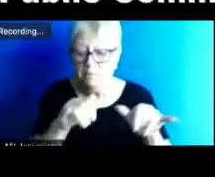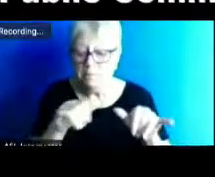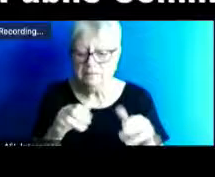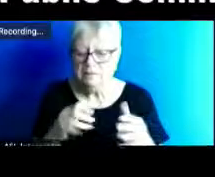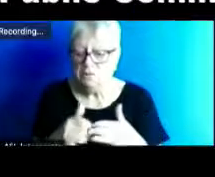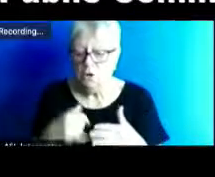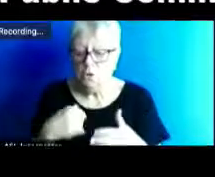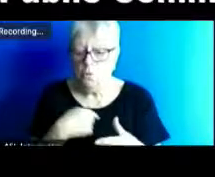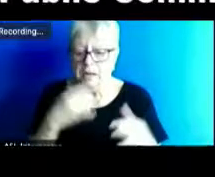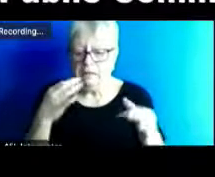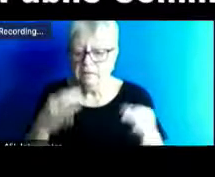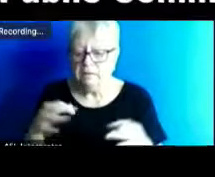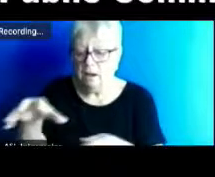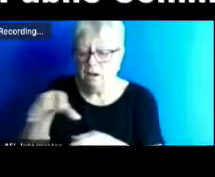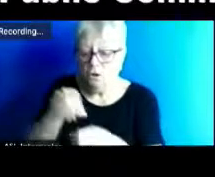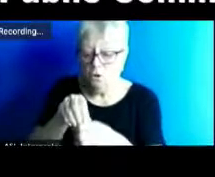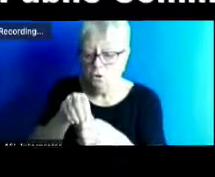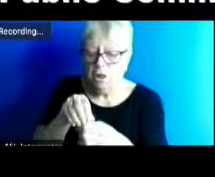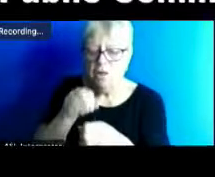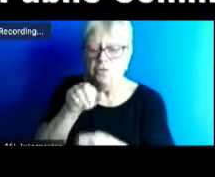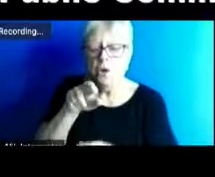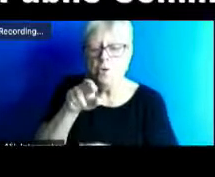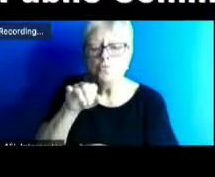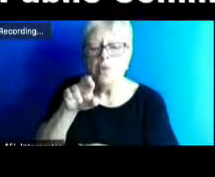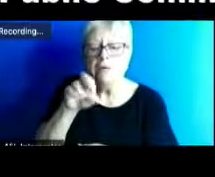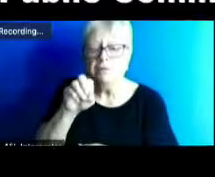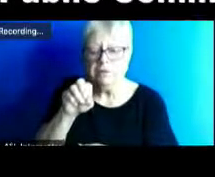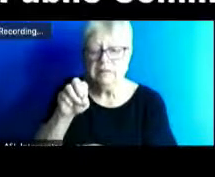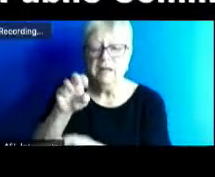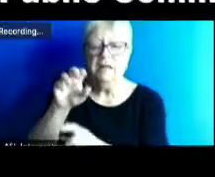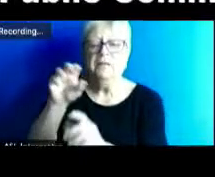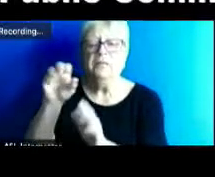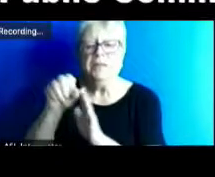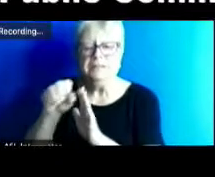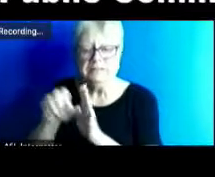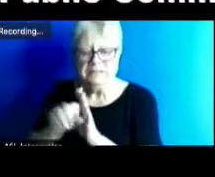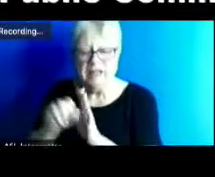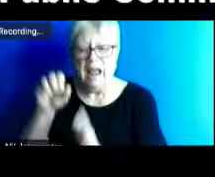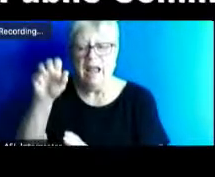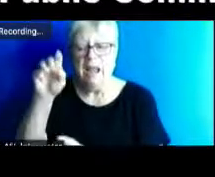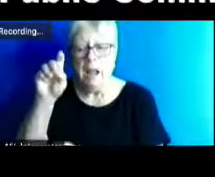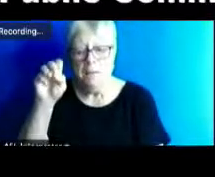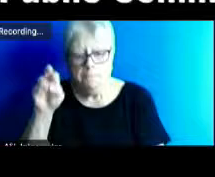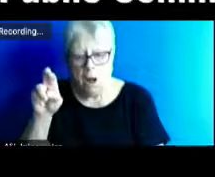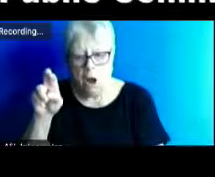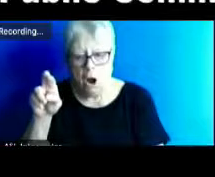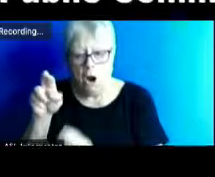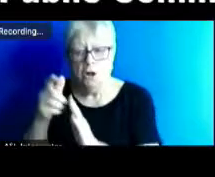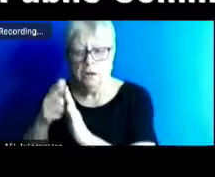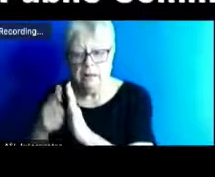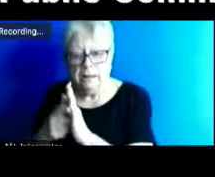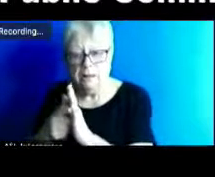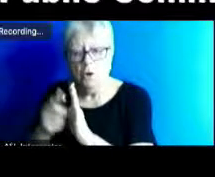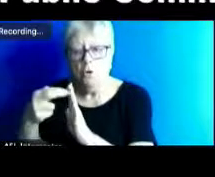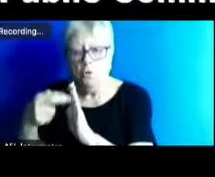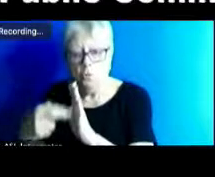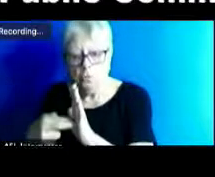to incorporate by reference the state bar rules as they stand alone as being the guiding